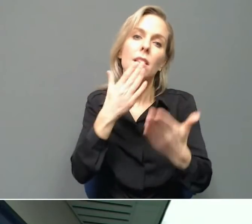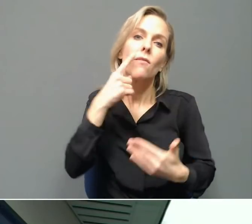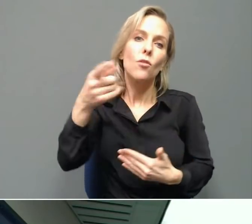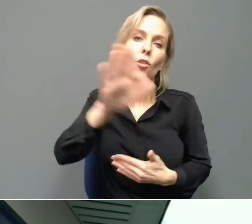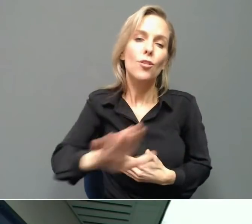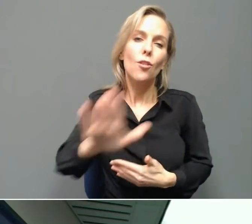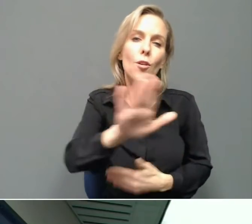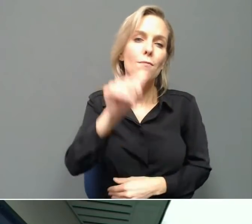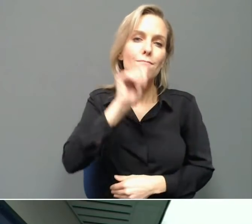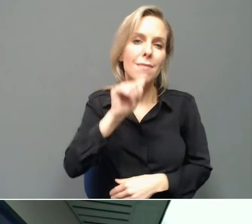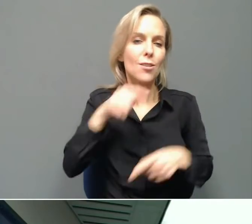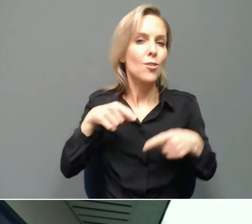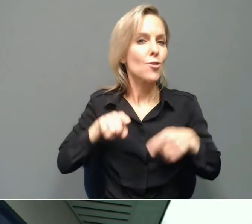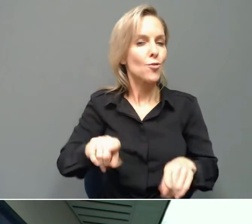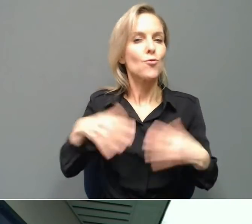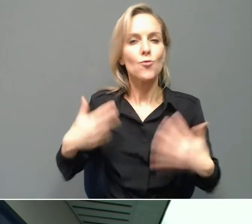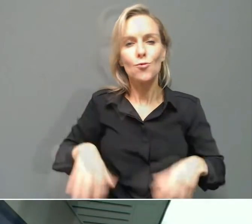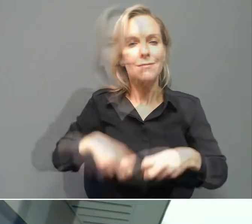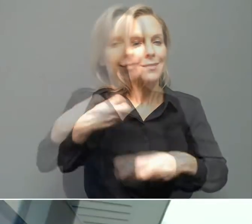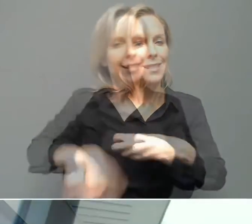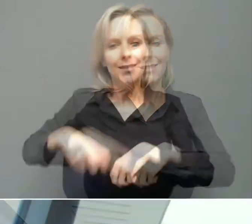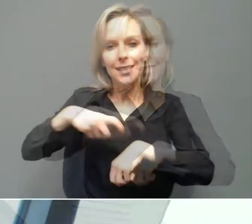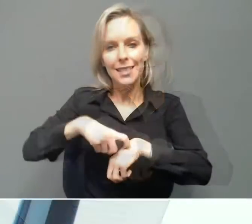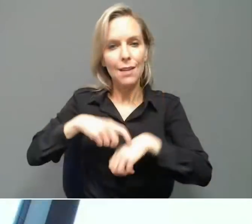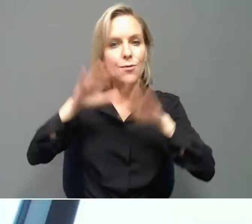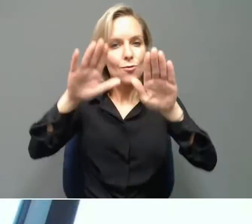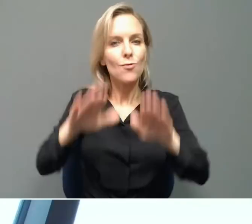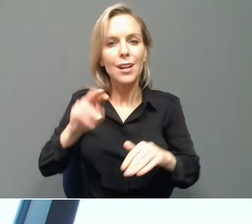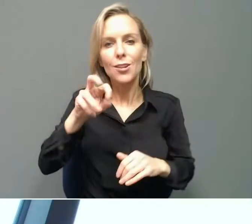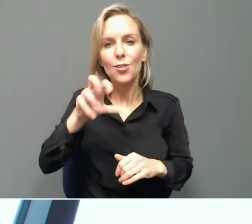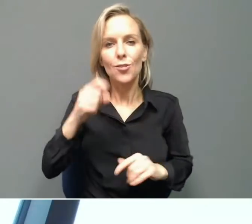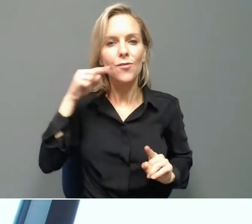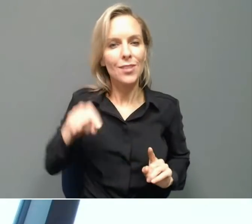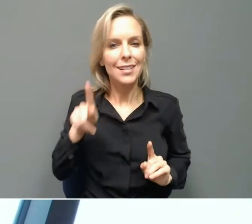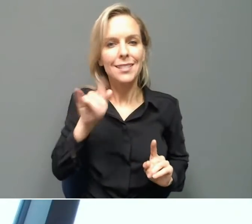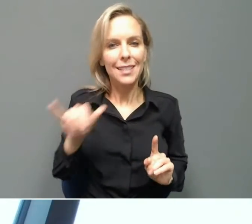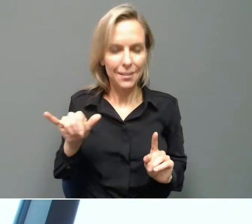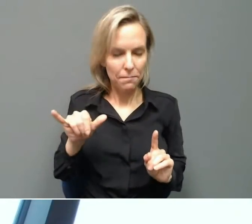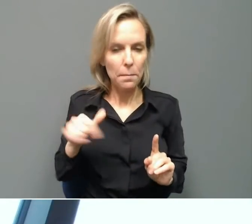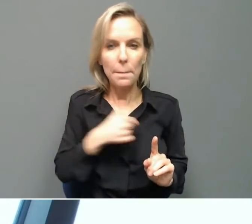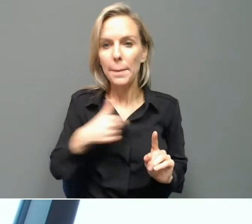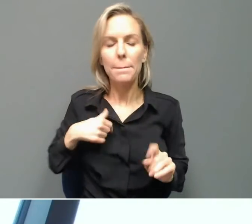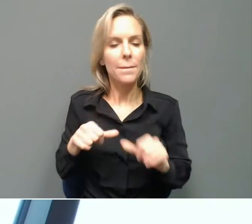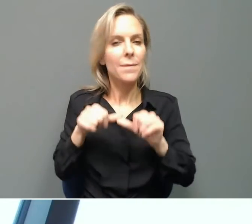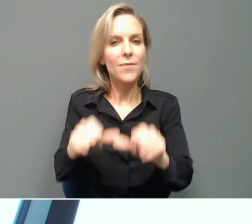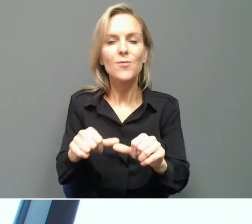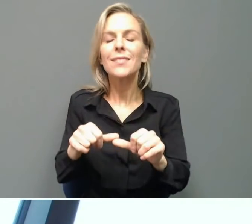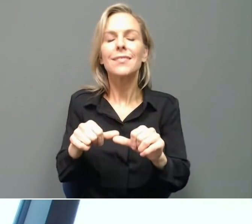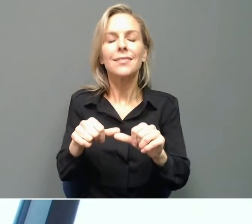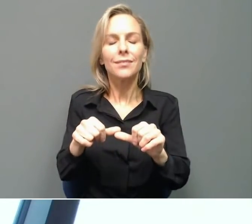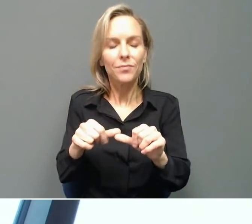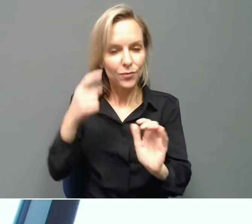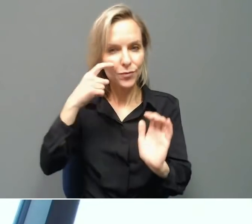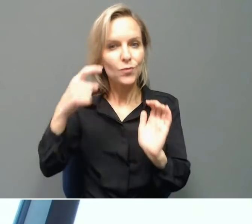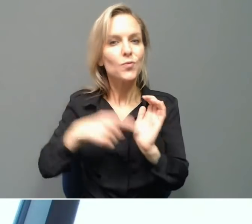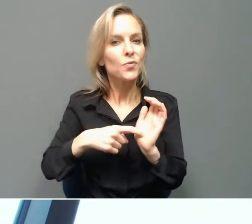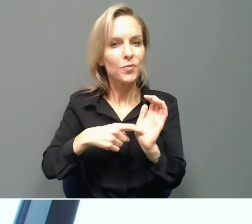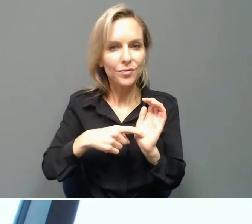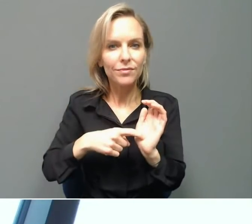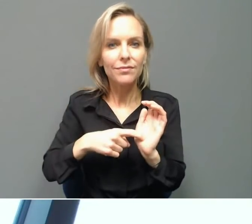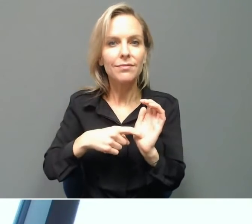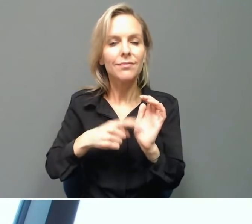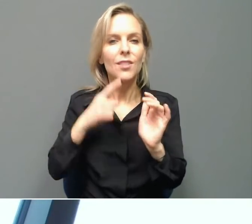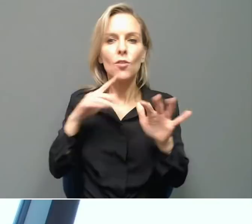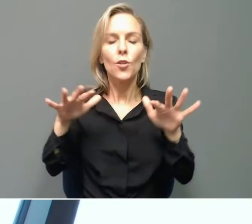this rough time. This is great news for Kentucky. We continue to see a